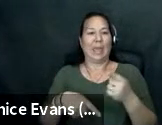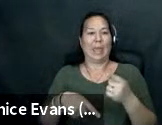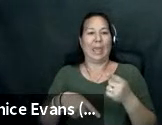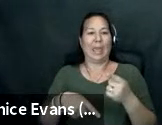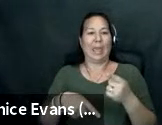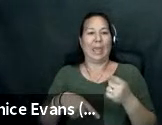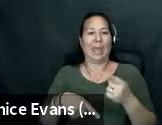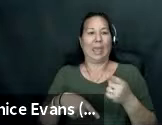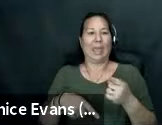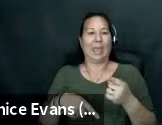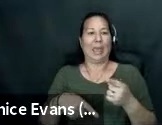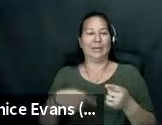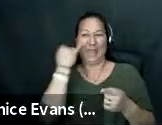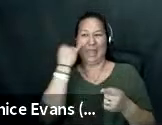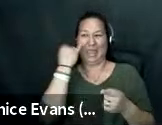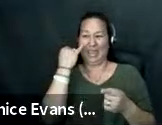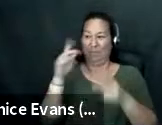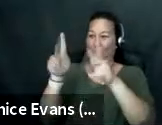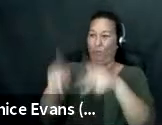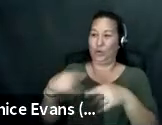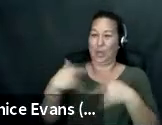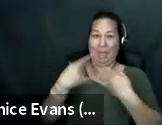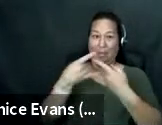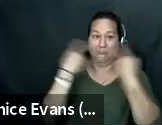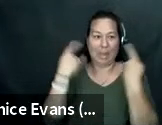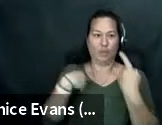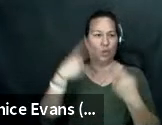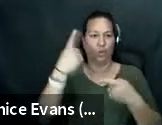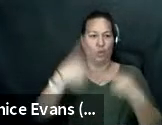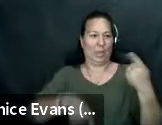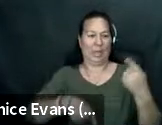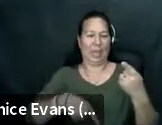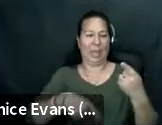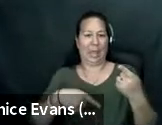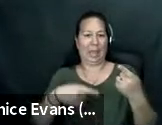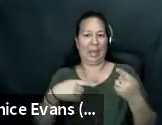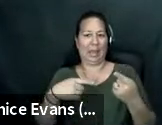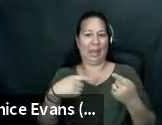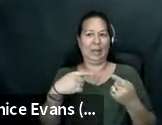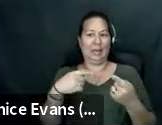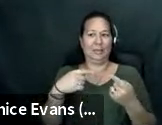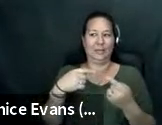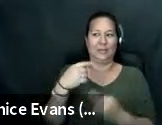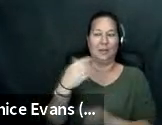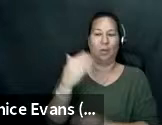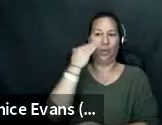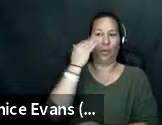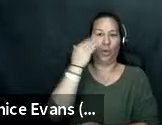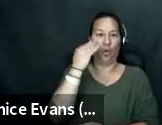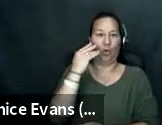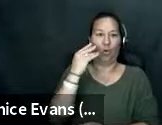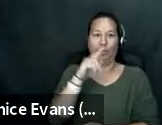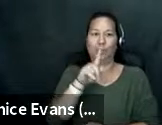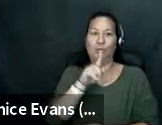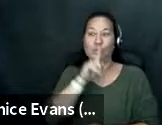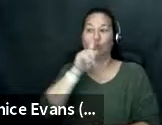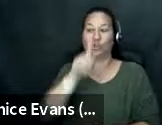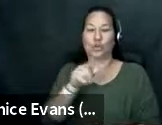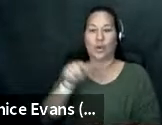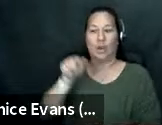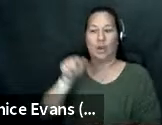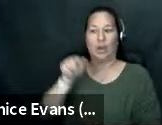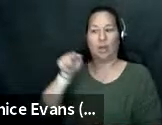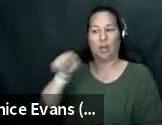covering. Although in settings where only vaccinated people are allowed to go without face